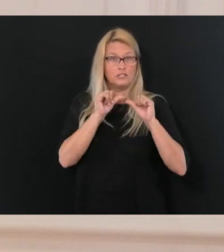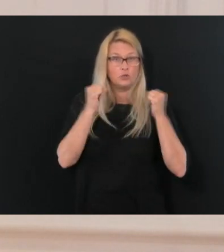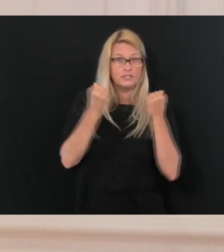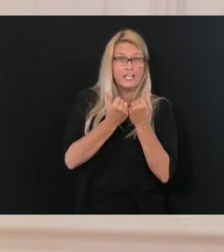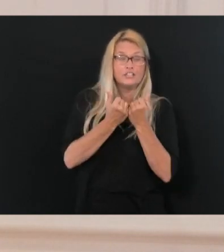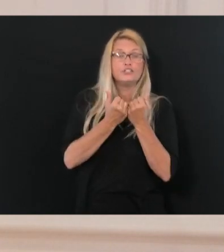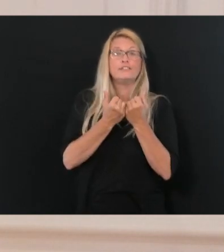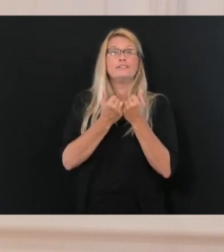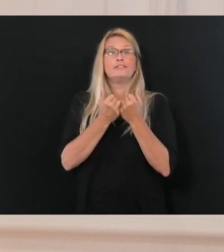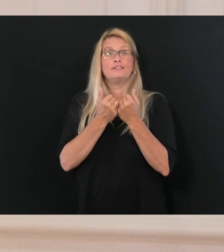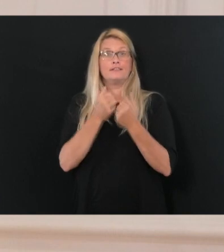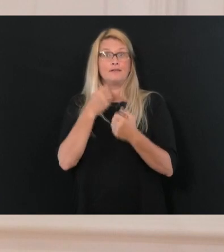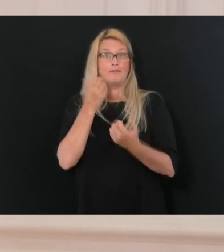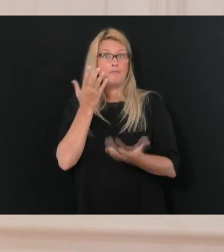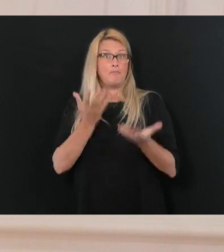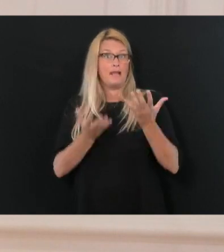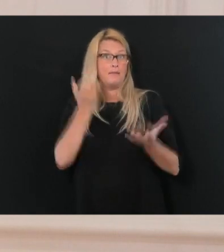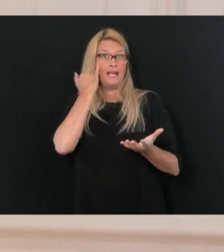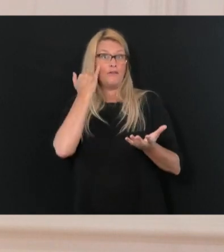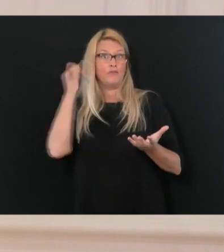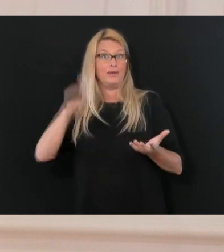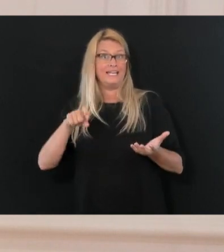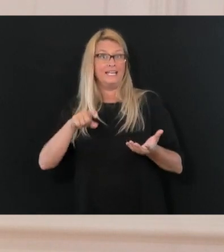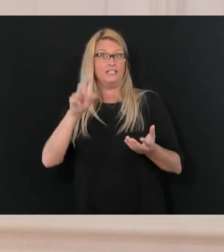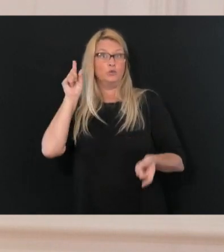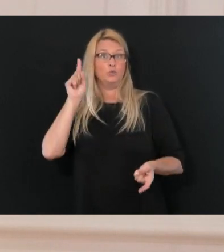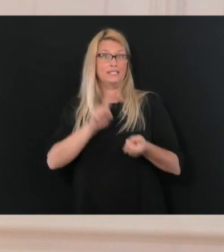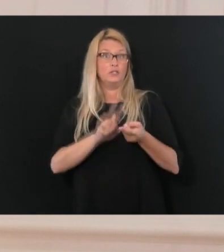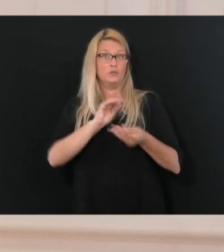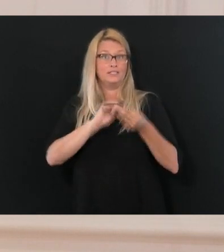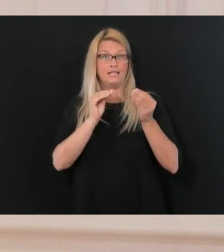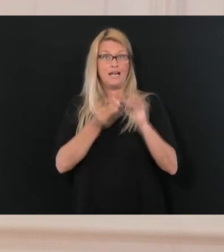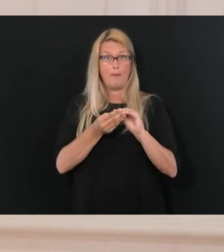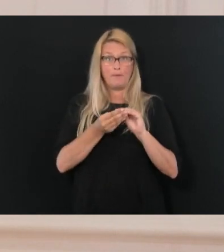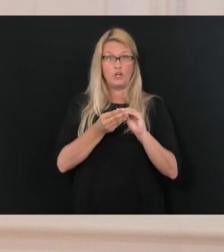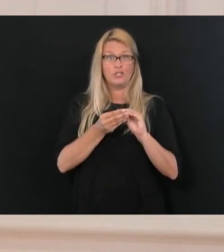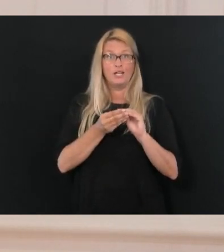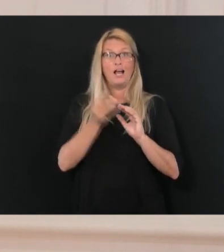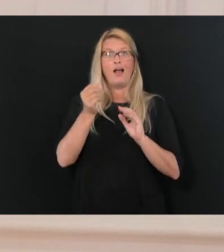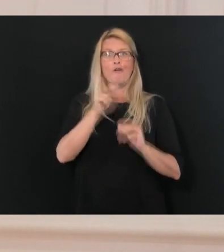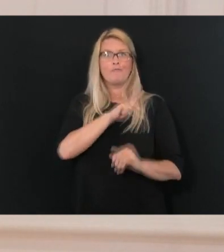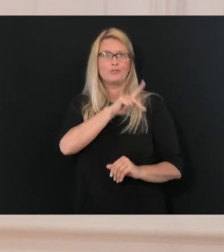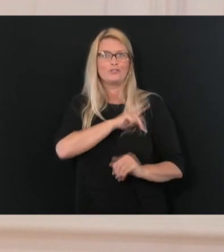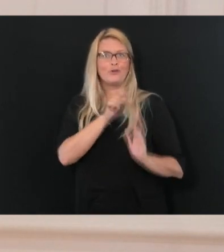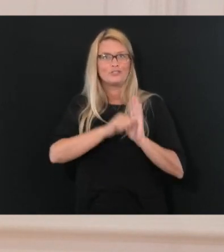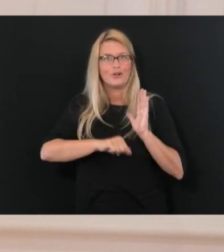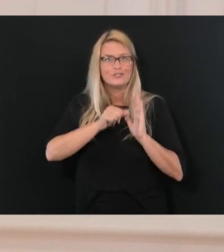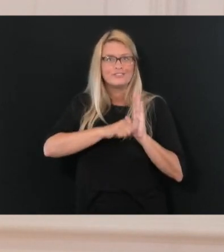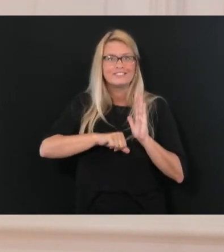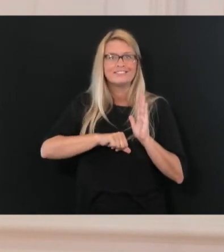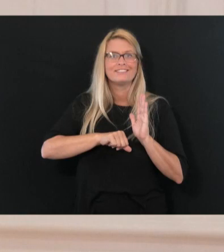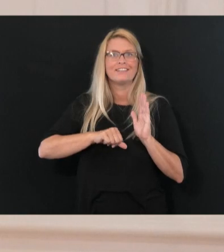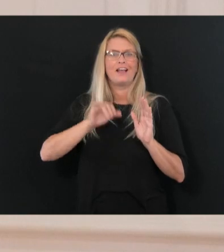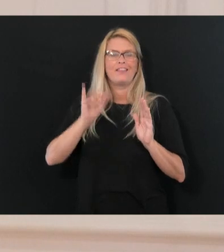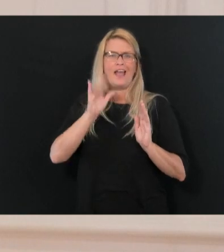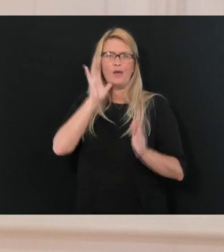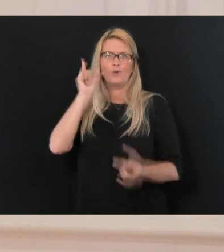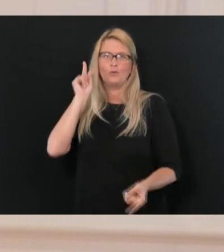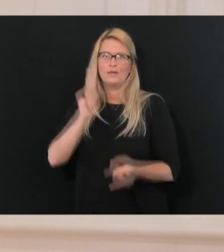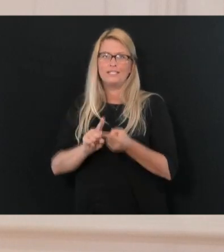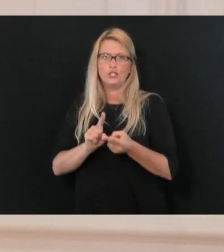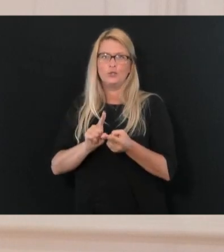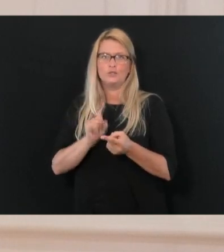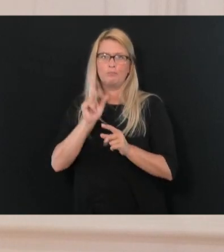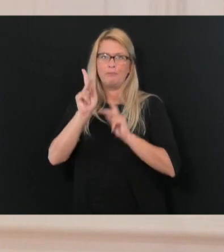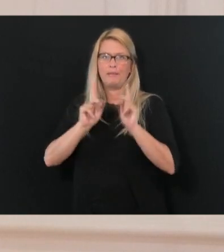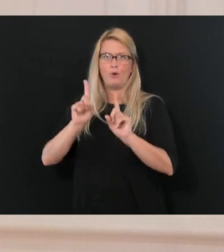in case we would need to reduce those numbers of elective procedures, which will reduce the volumes in the hospitals, which